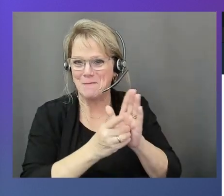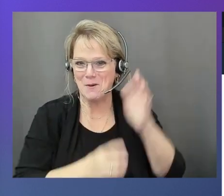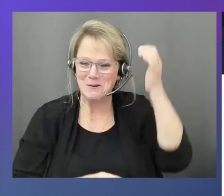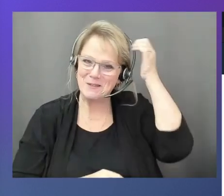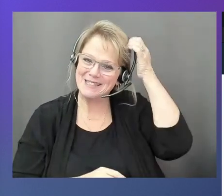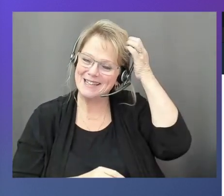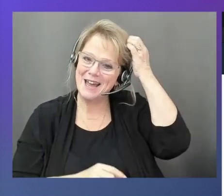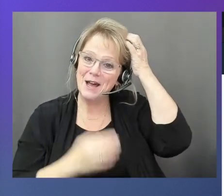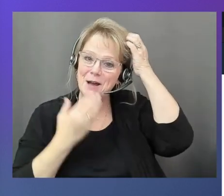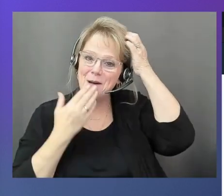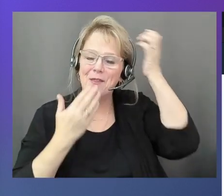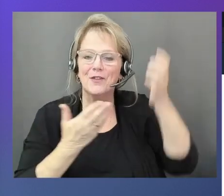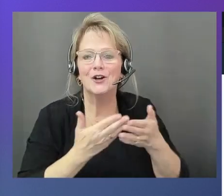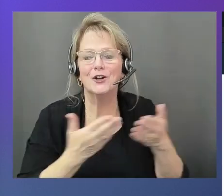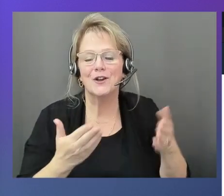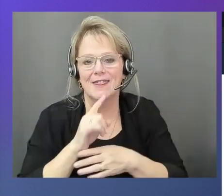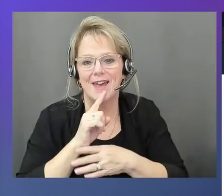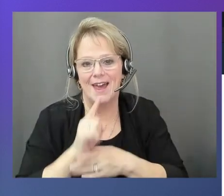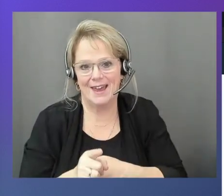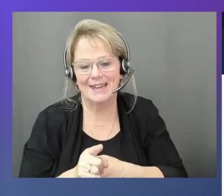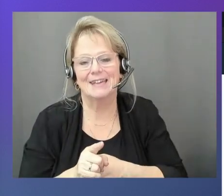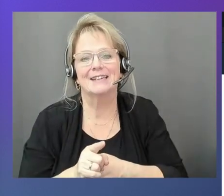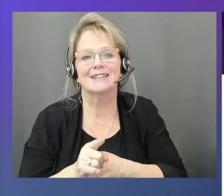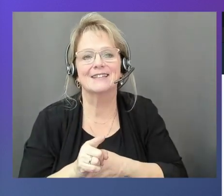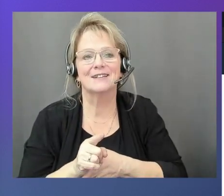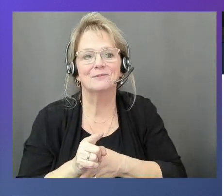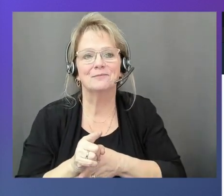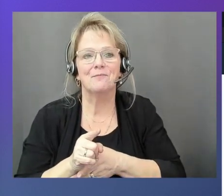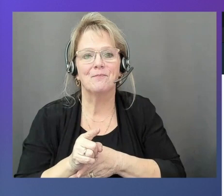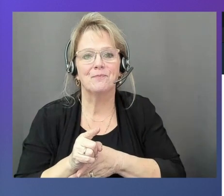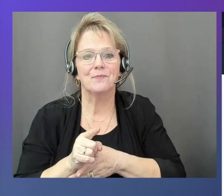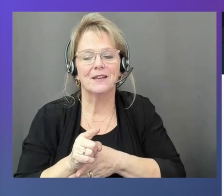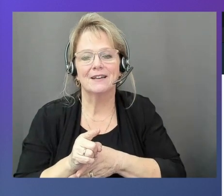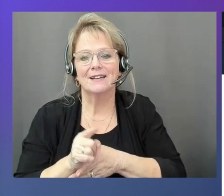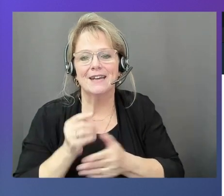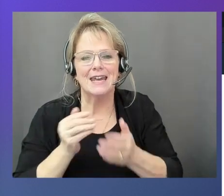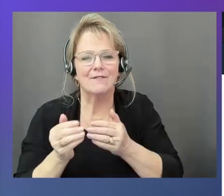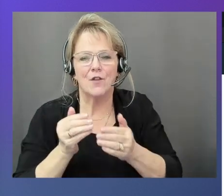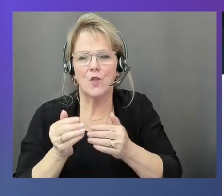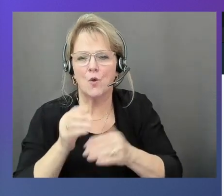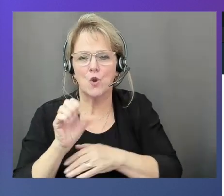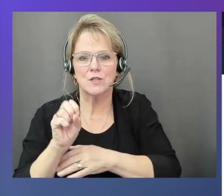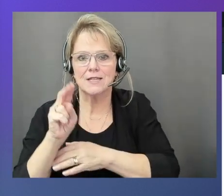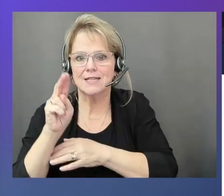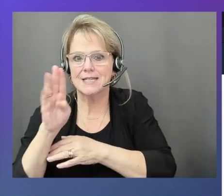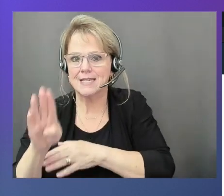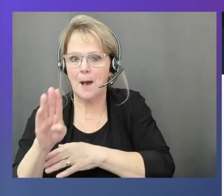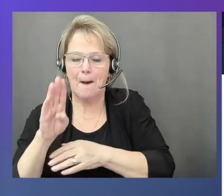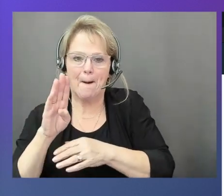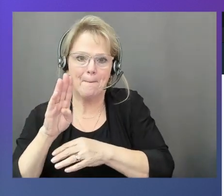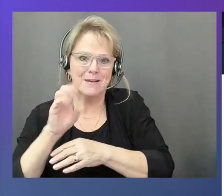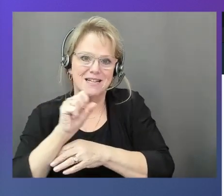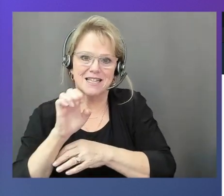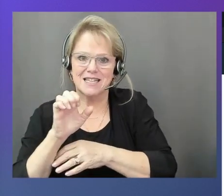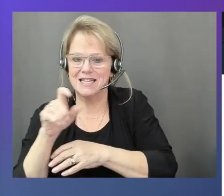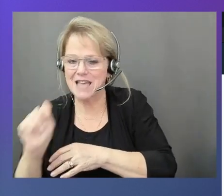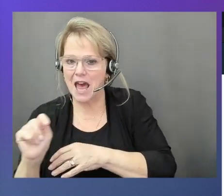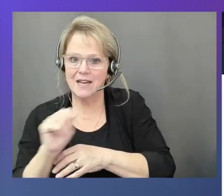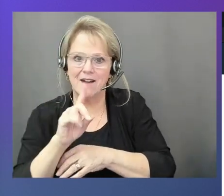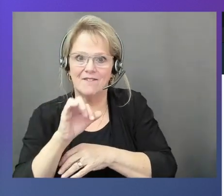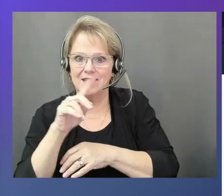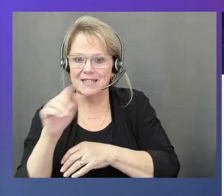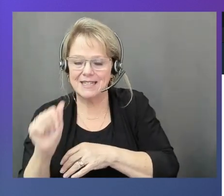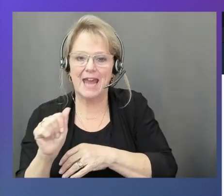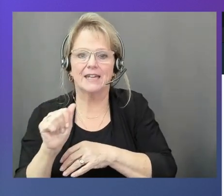despite a narrow subset of data, CloudWatch anomaly detection is able to parse through your logs, understand